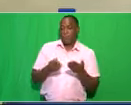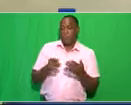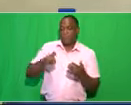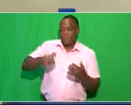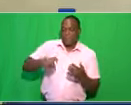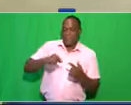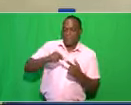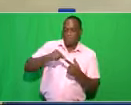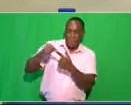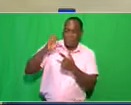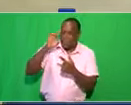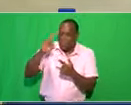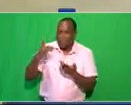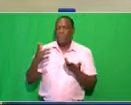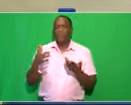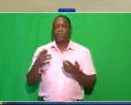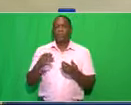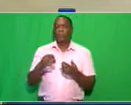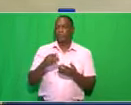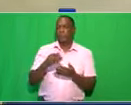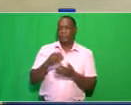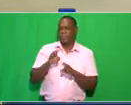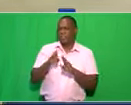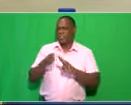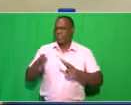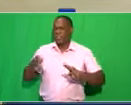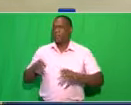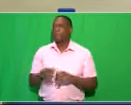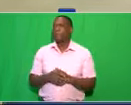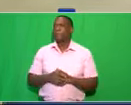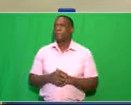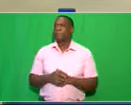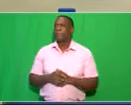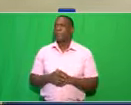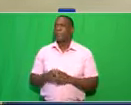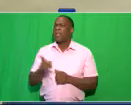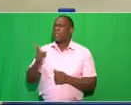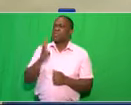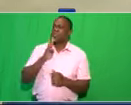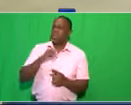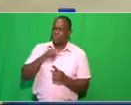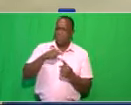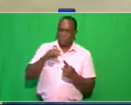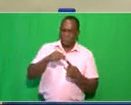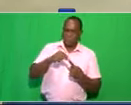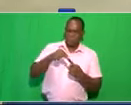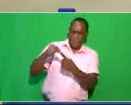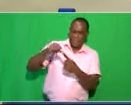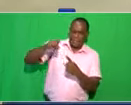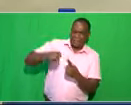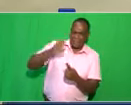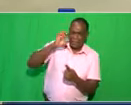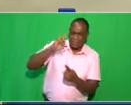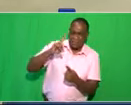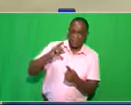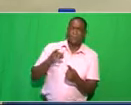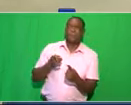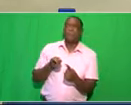You know, we talk about compensatory education, and I mean, I understand that. Would you say